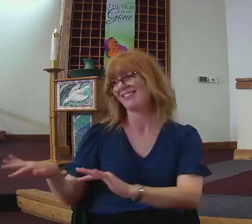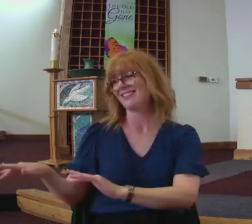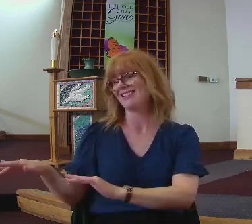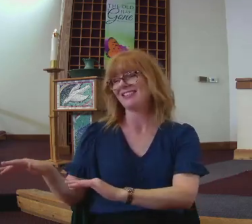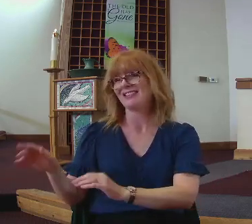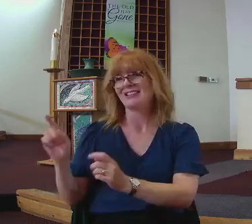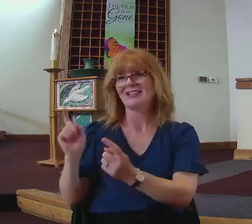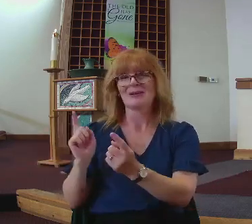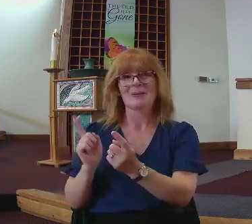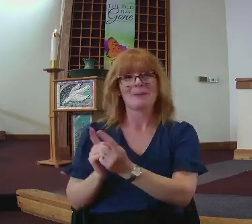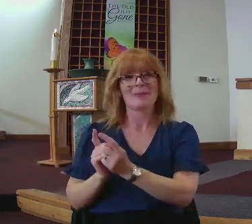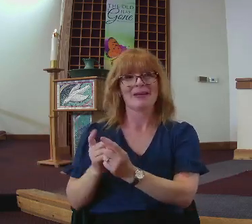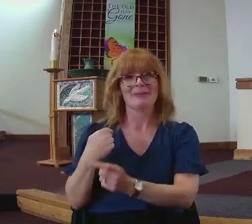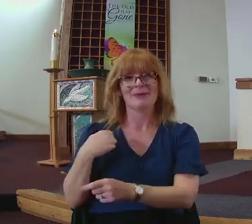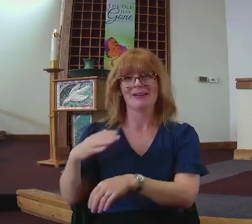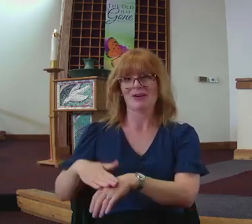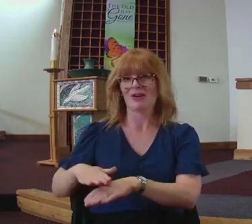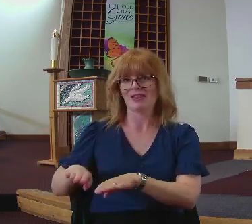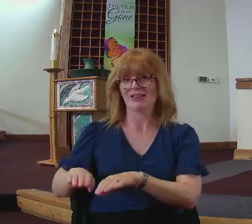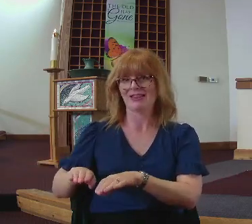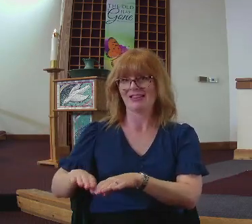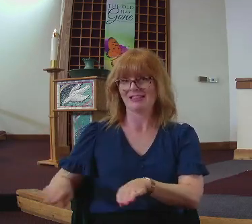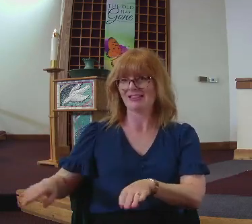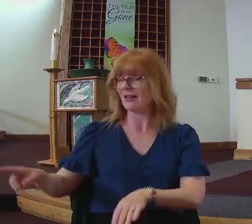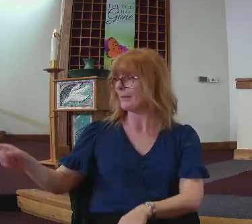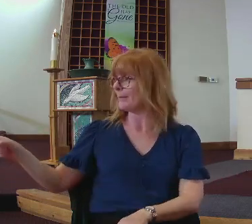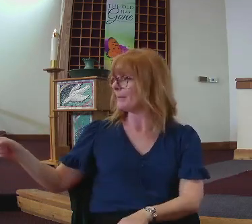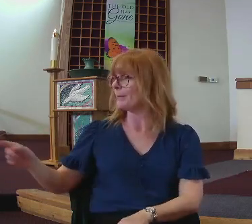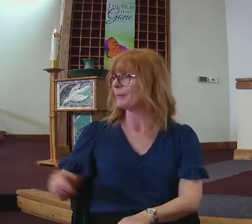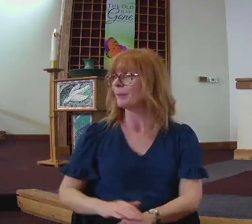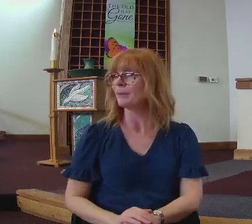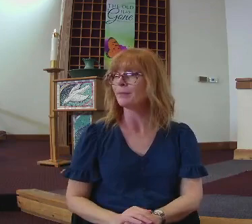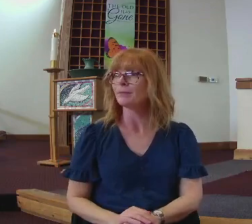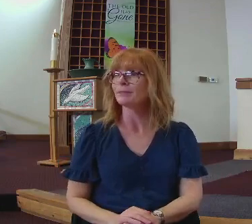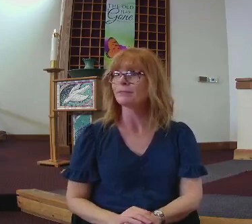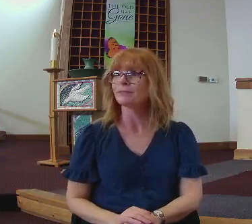on the steps for our time together.